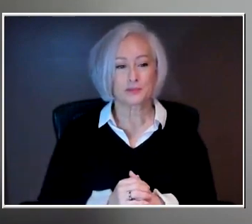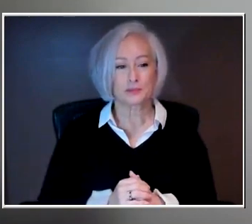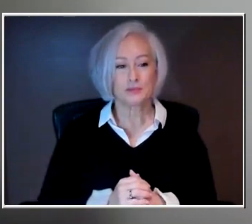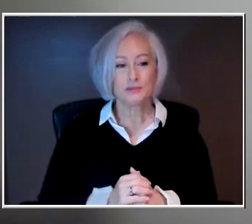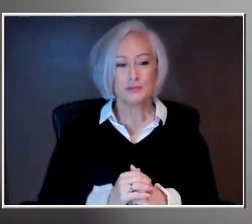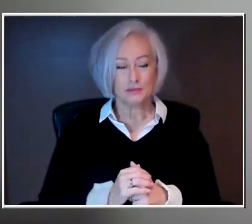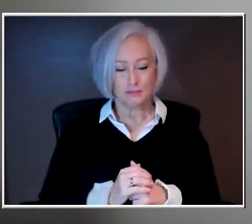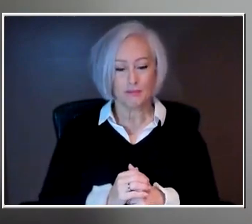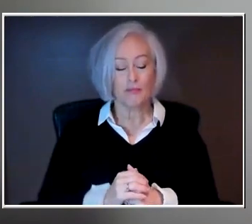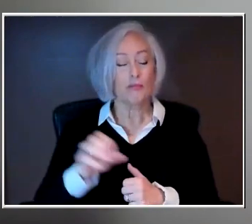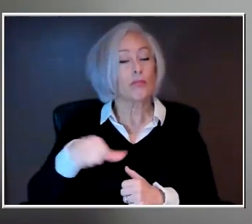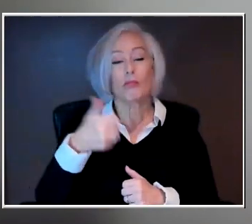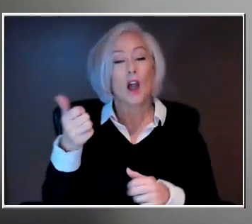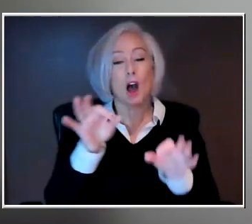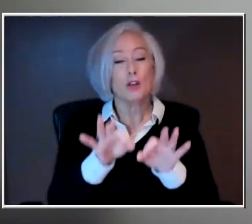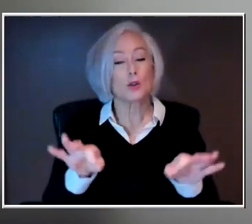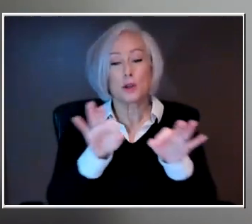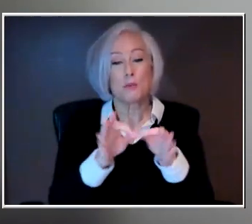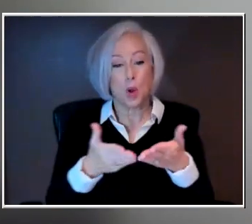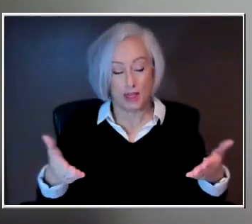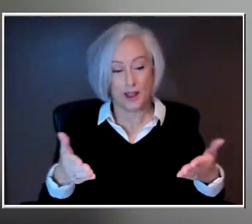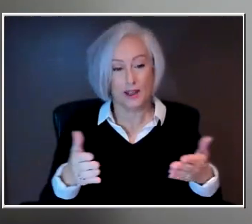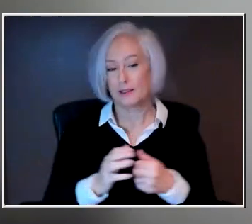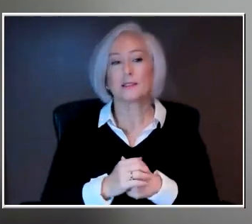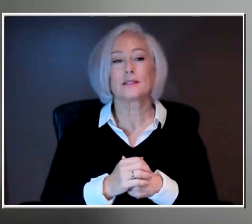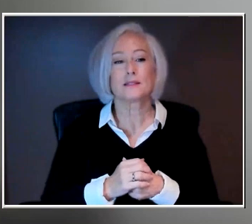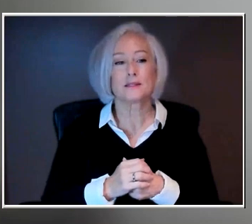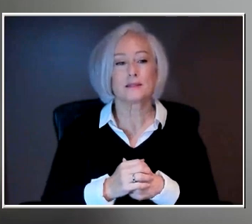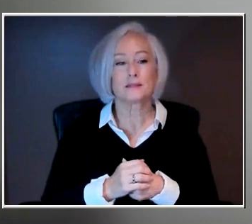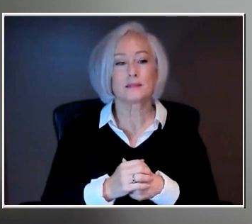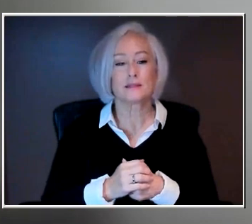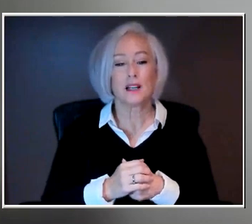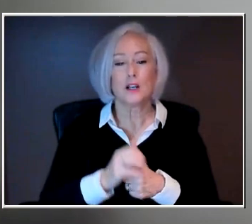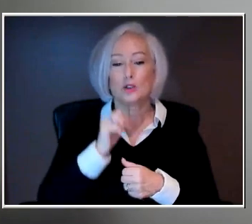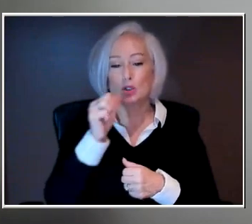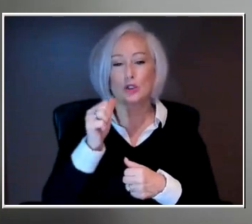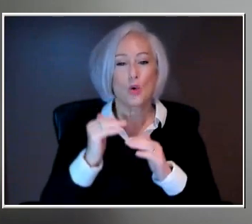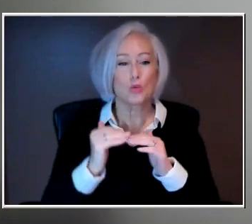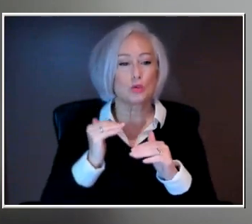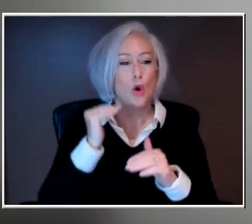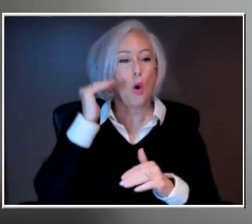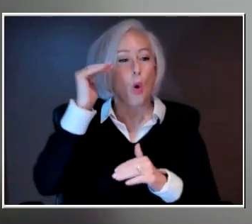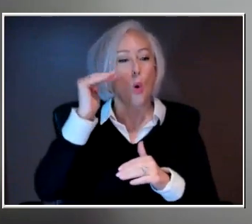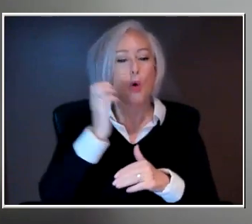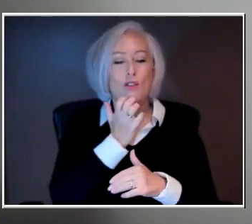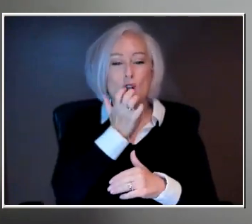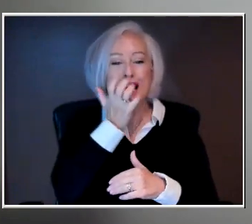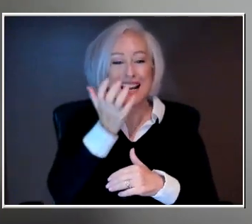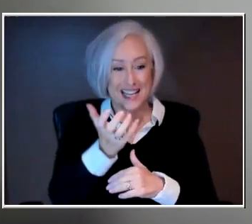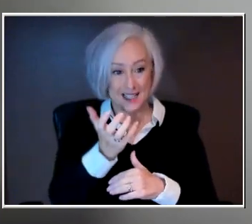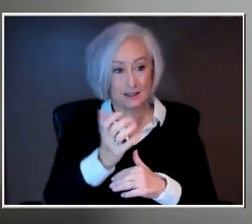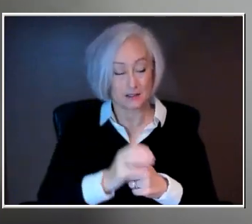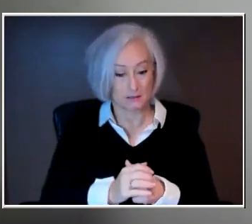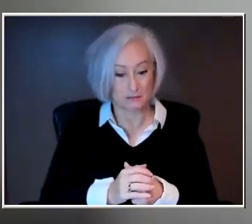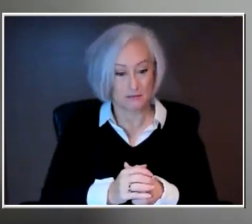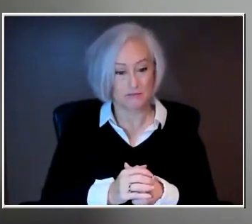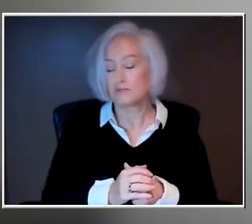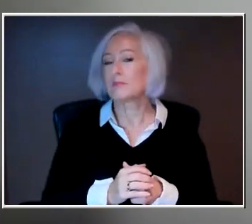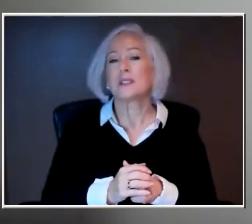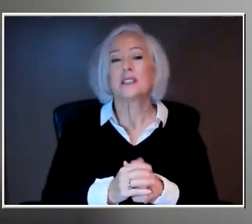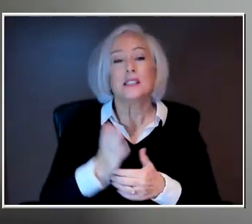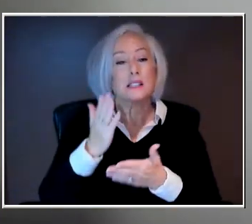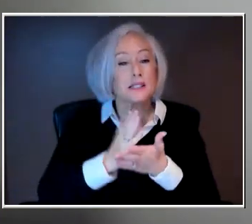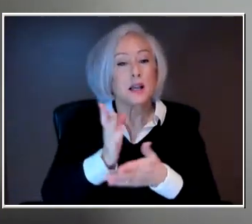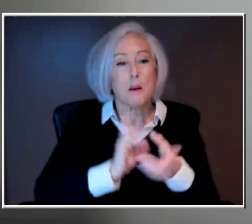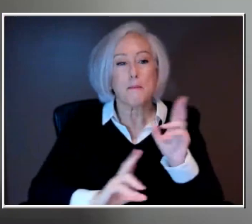the other thing I would add, as far as you gave that, oh, don't overheat. I think the mistake some people make is they're all bundled up